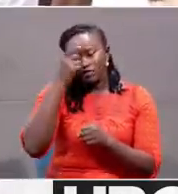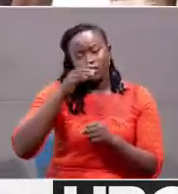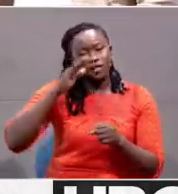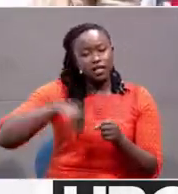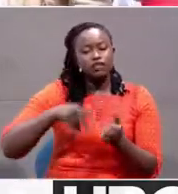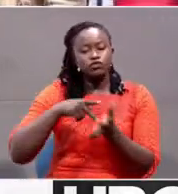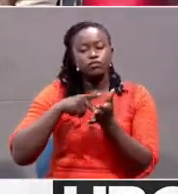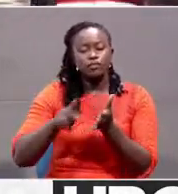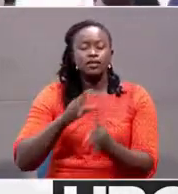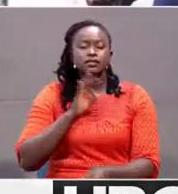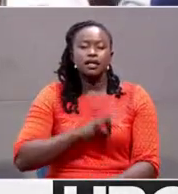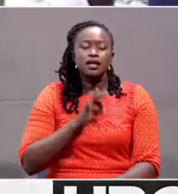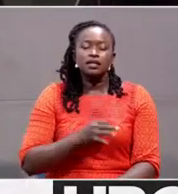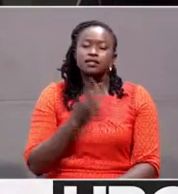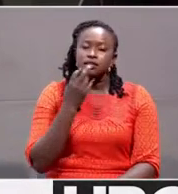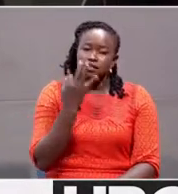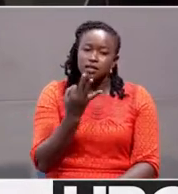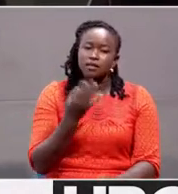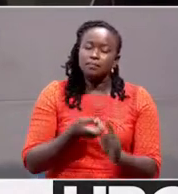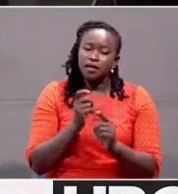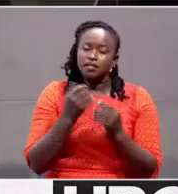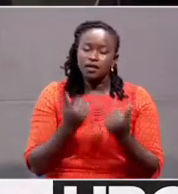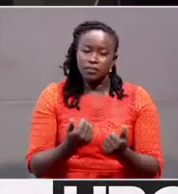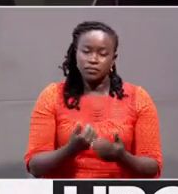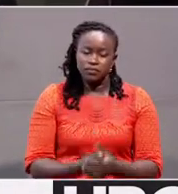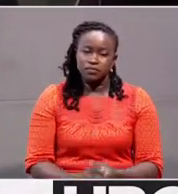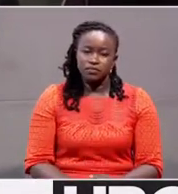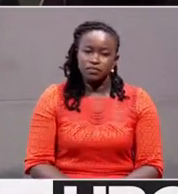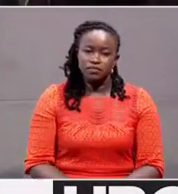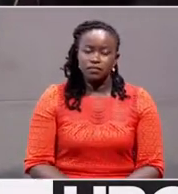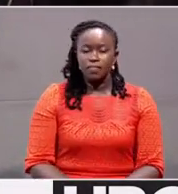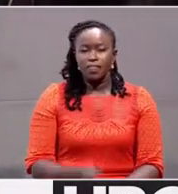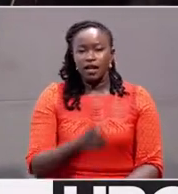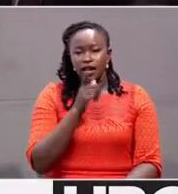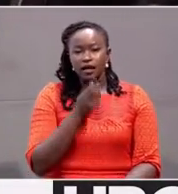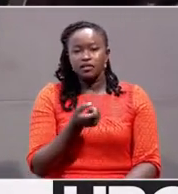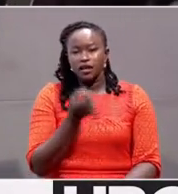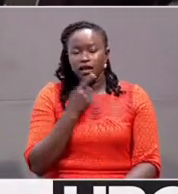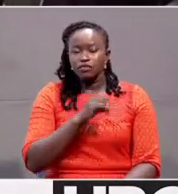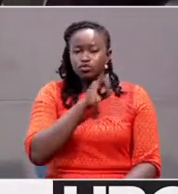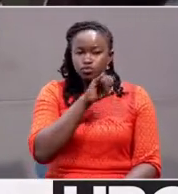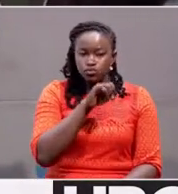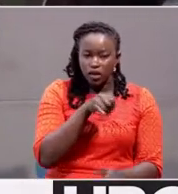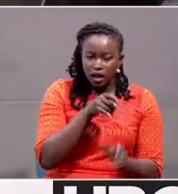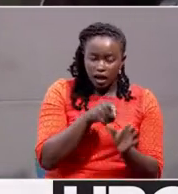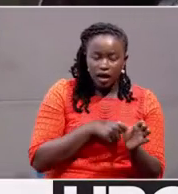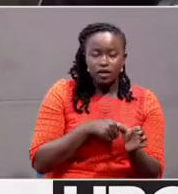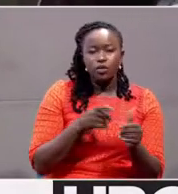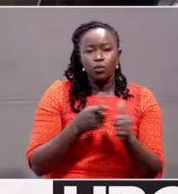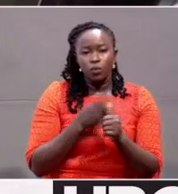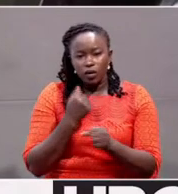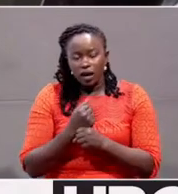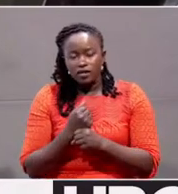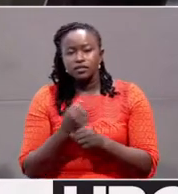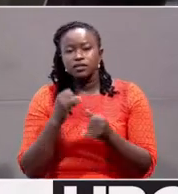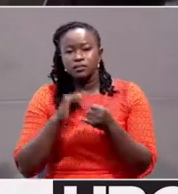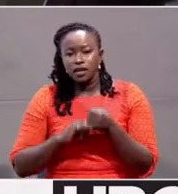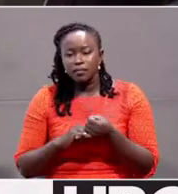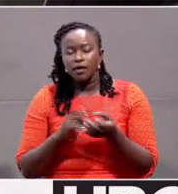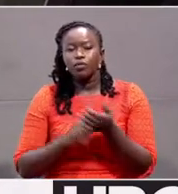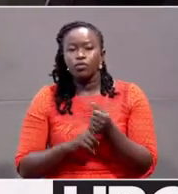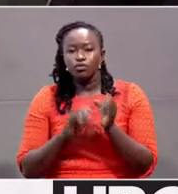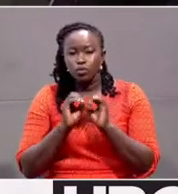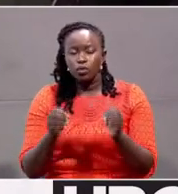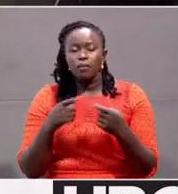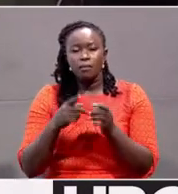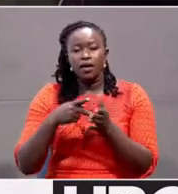to clear their 3 months arrears. The ranch allowance from July, August, September we have not received. Yet on our